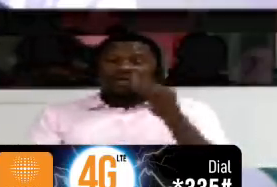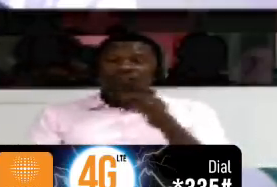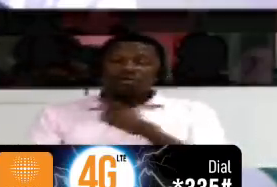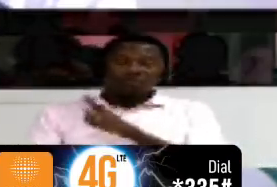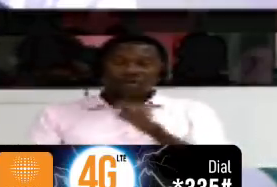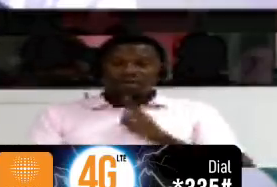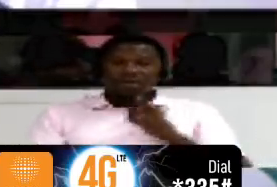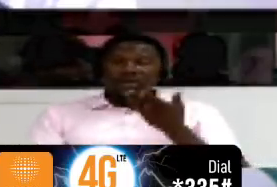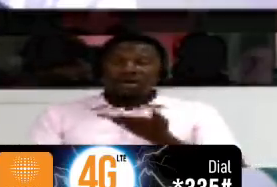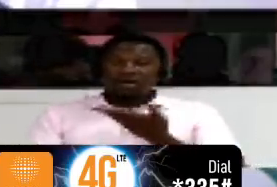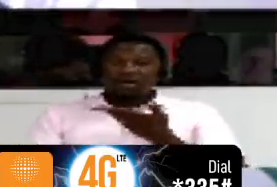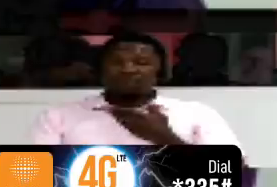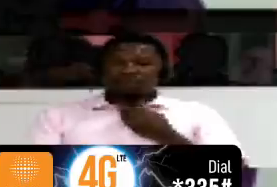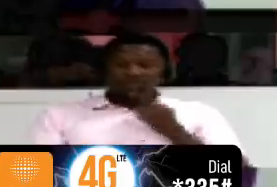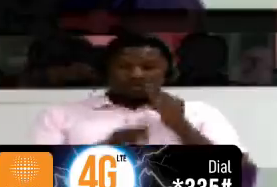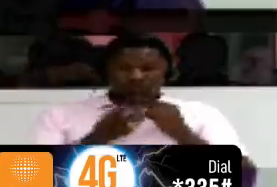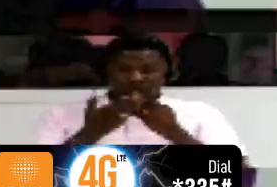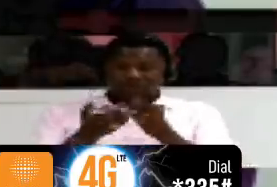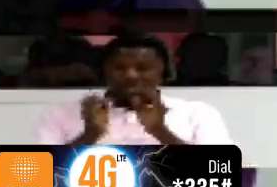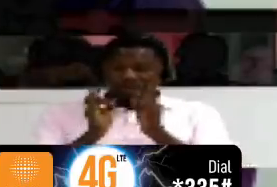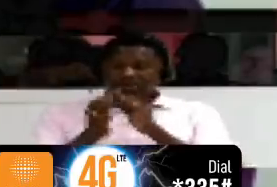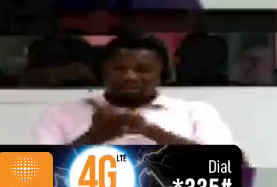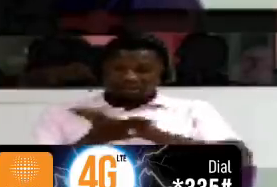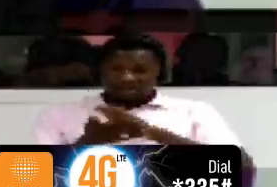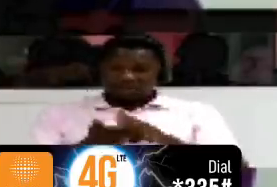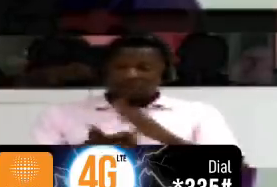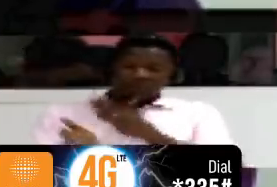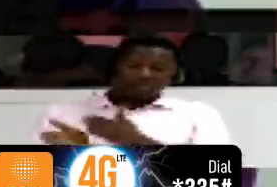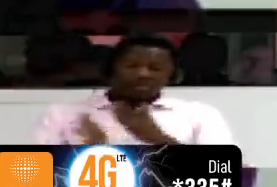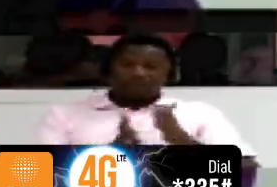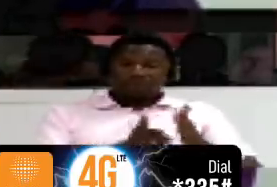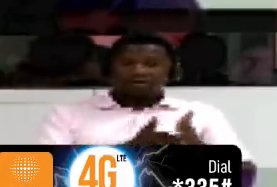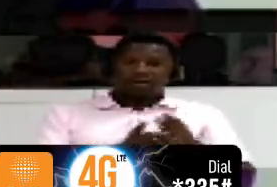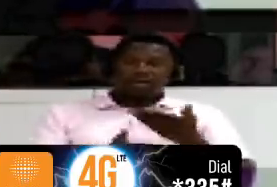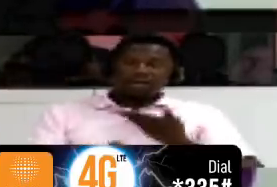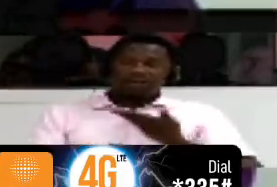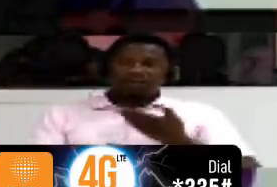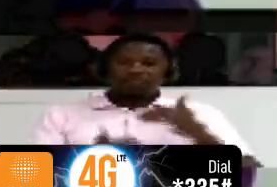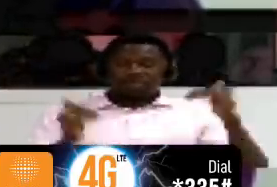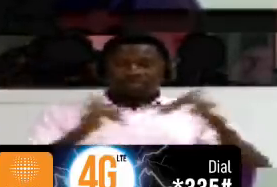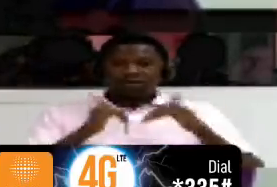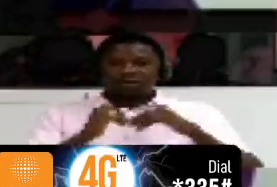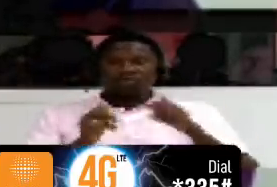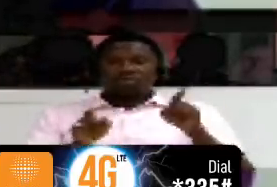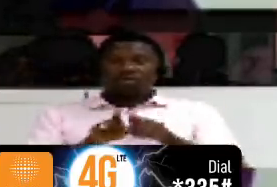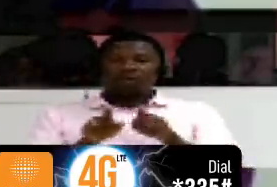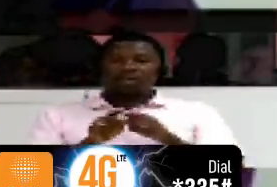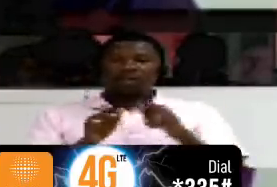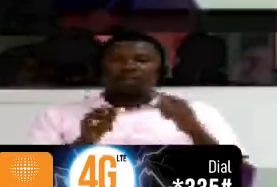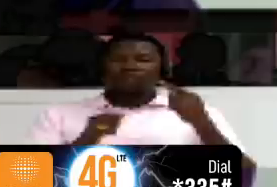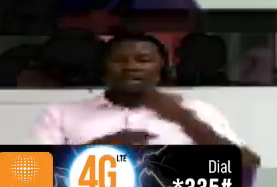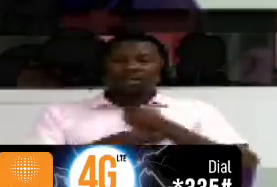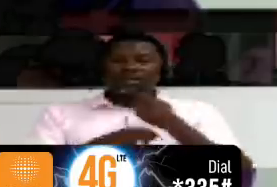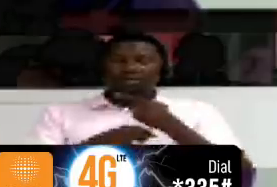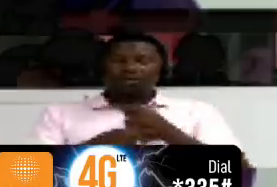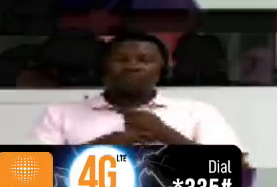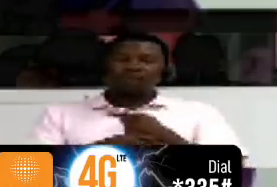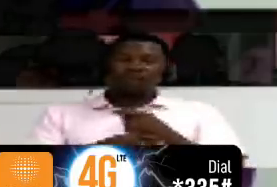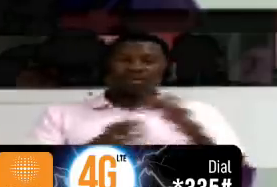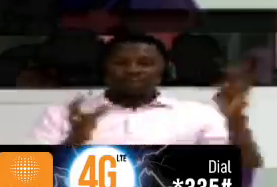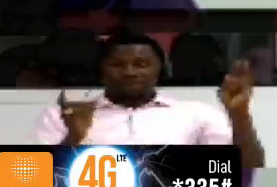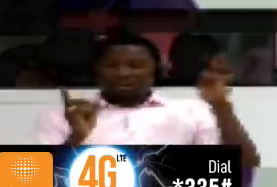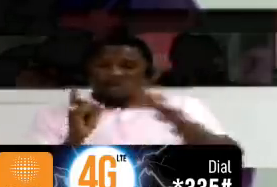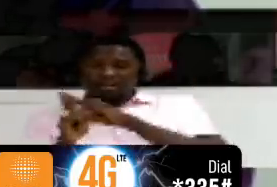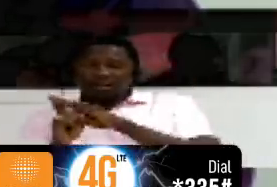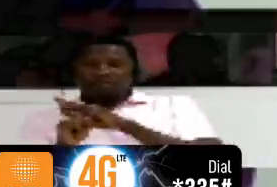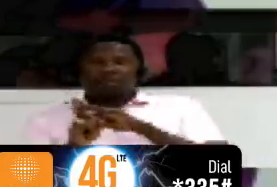had detailed information, we were planning on having a meeting with the Gambian delegation that